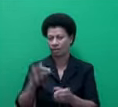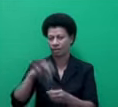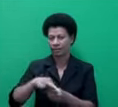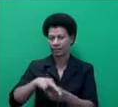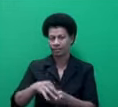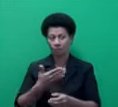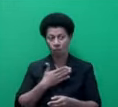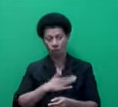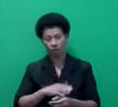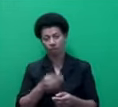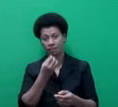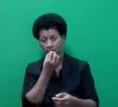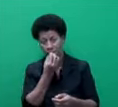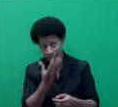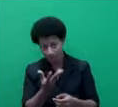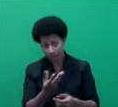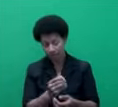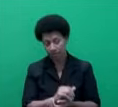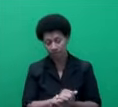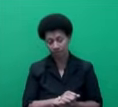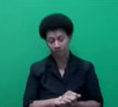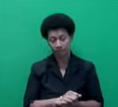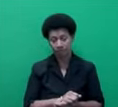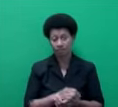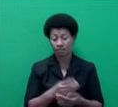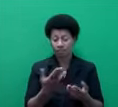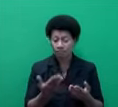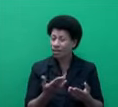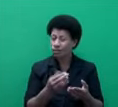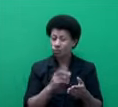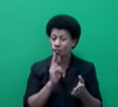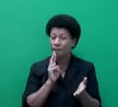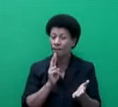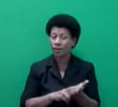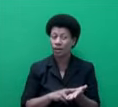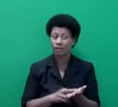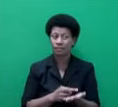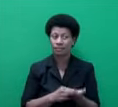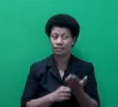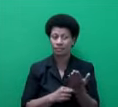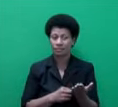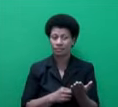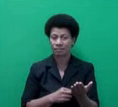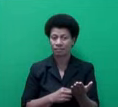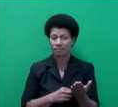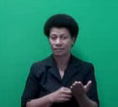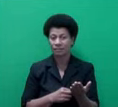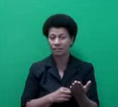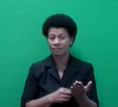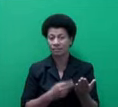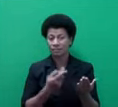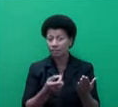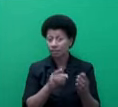it out briefly too, that this particular report, sir, is a bipartisan report. And